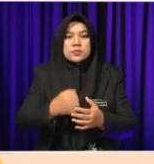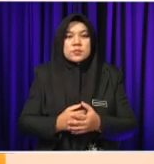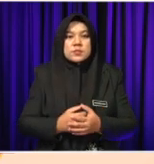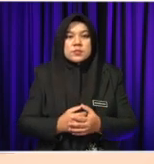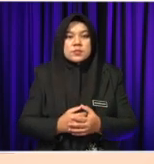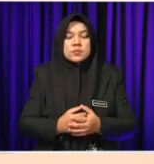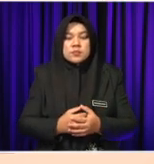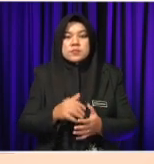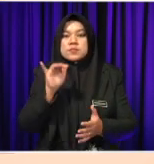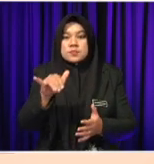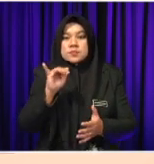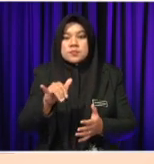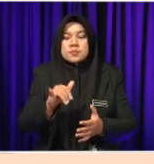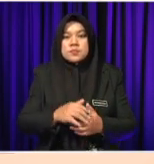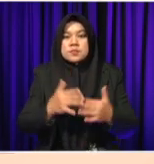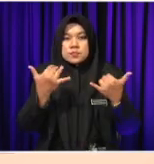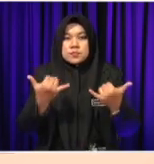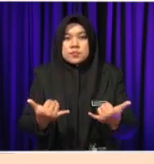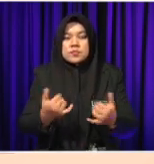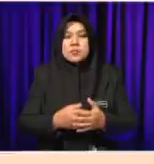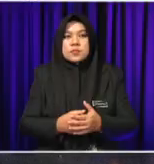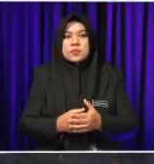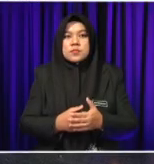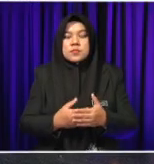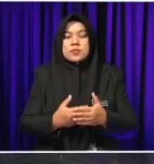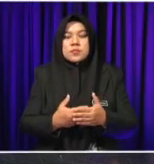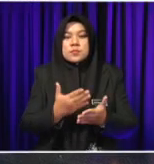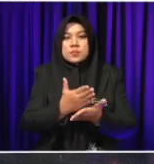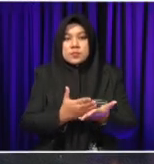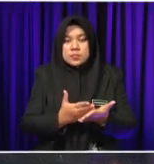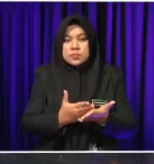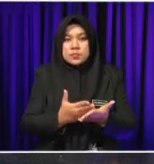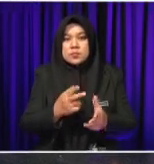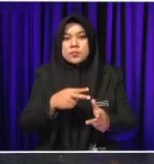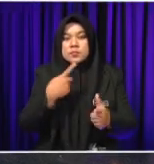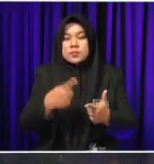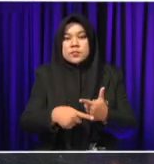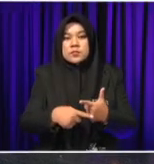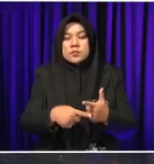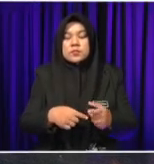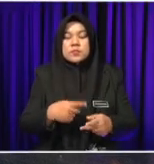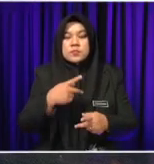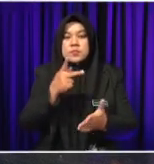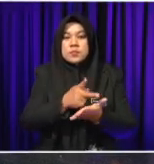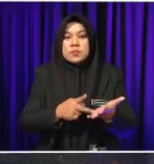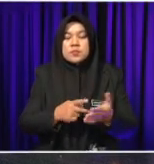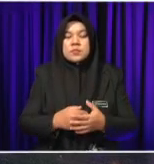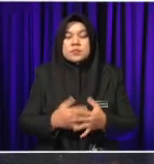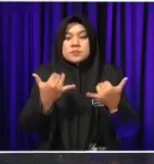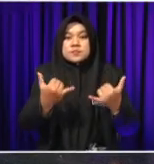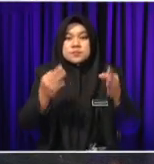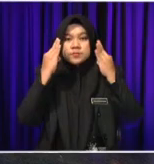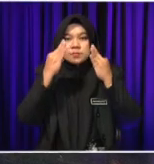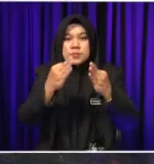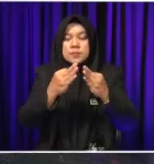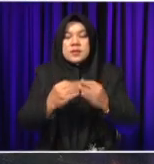sentence, right, madam? Exactly. And now for the second part of our activity, what will we be focusing on? All right. Mm-mm. Now, let